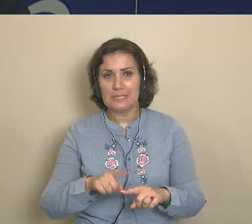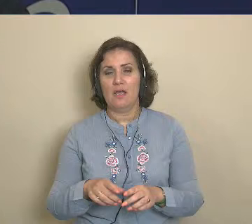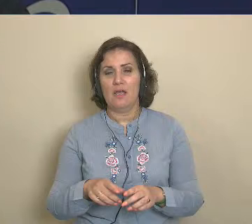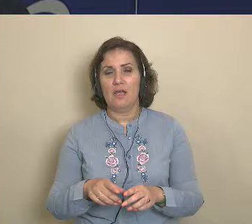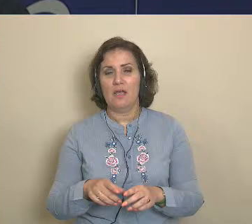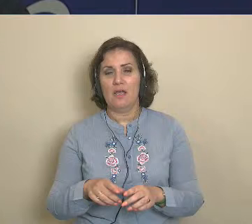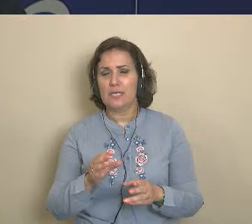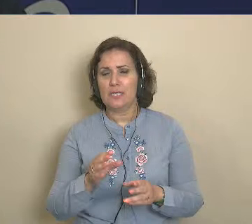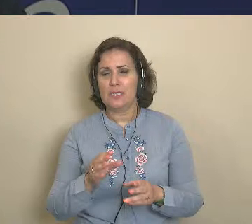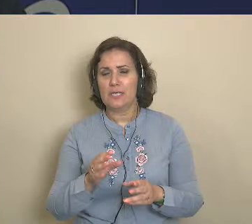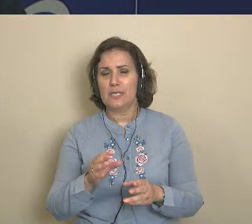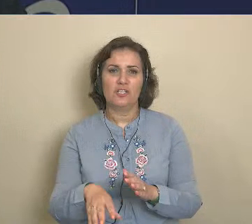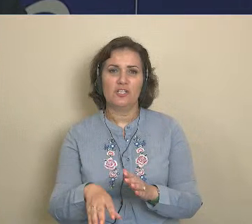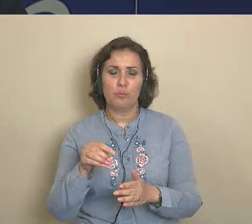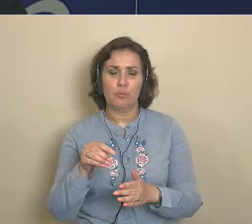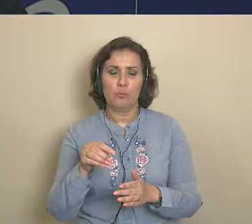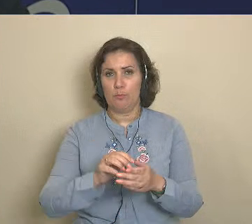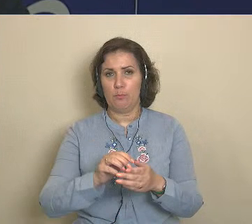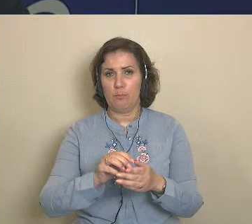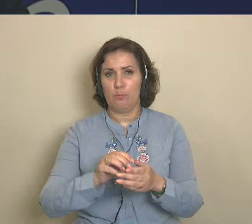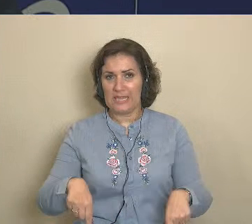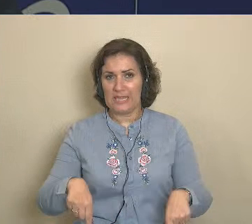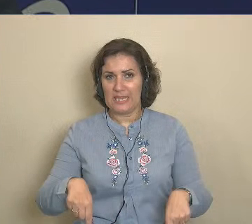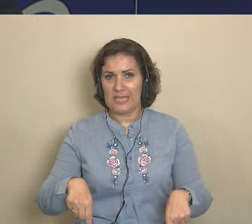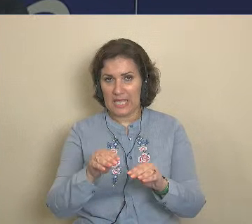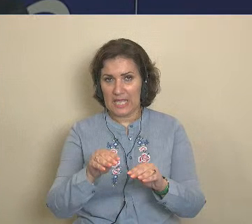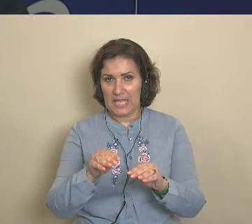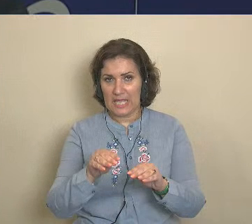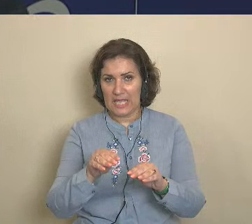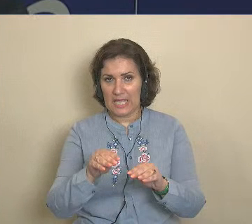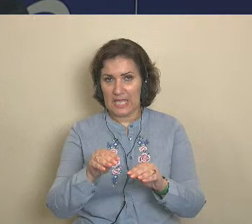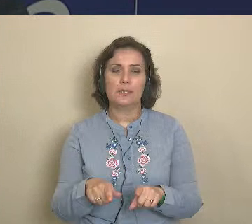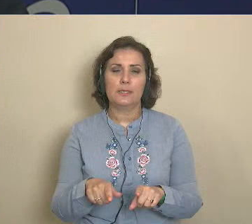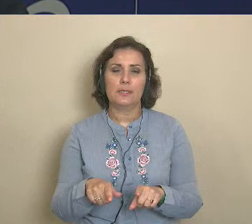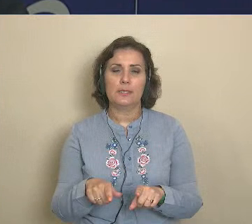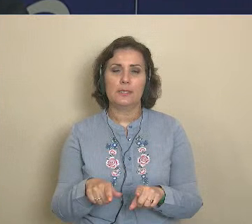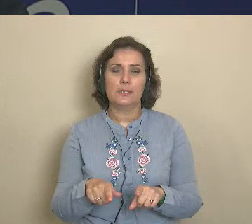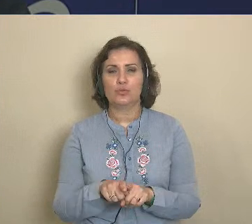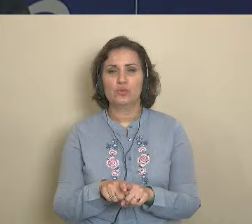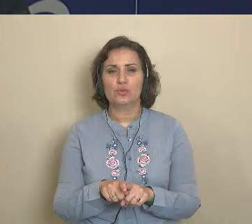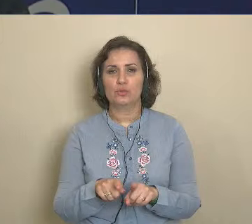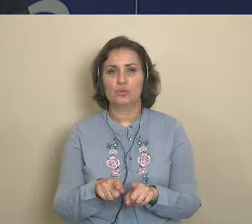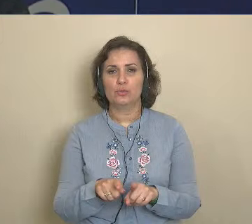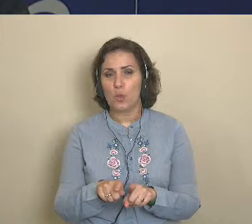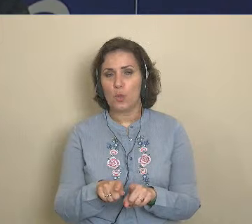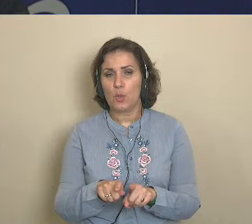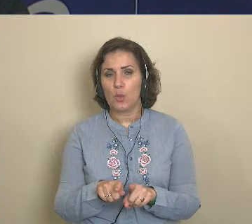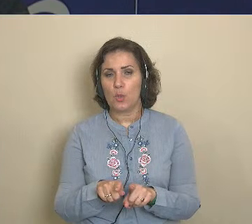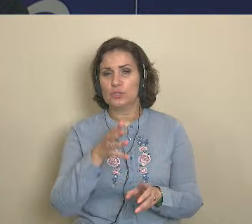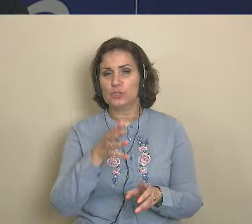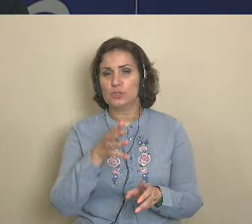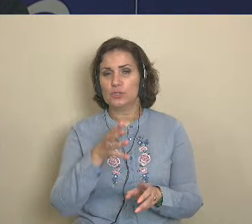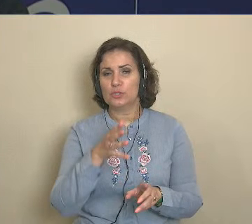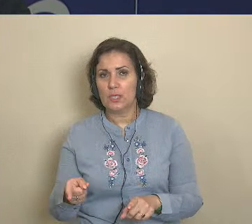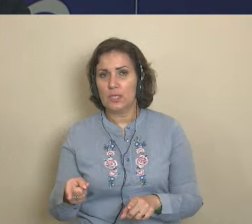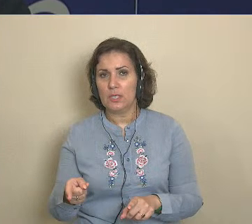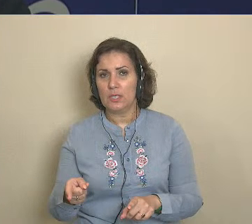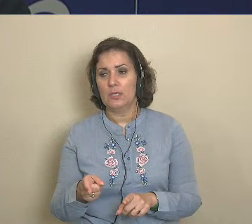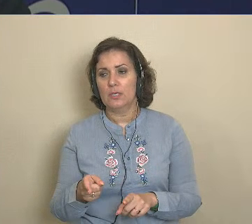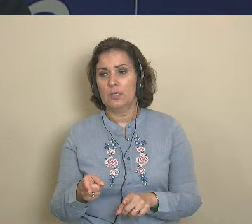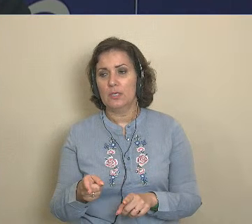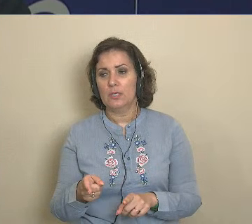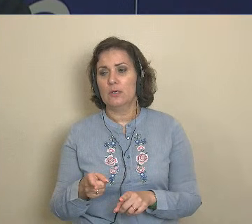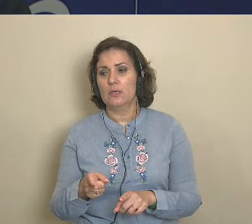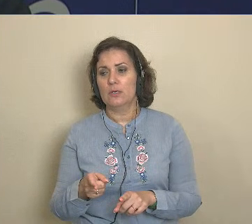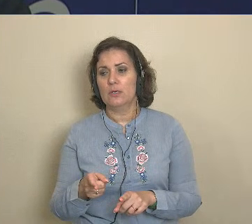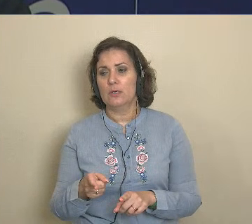is issuing and transfer of ballots. The